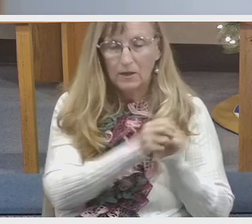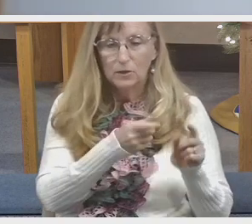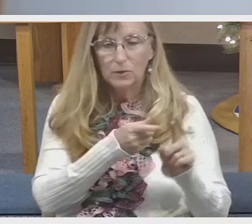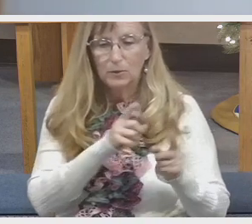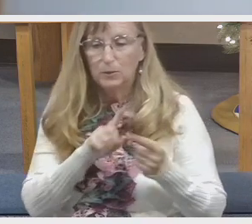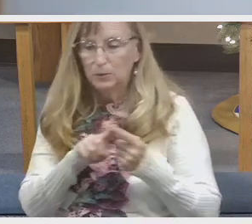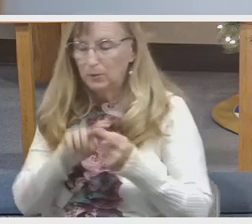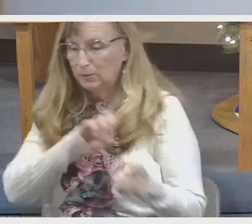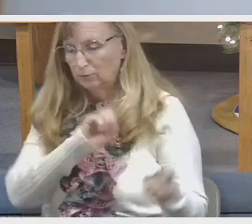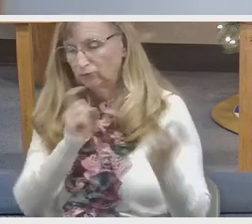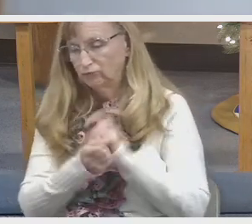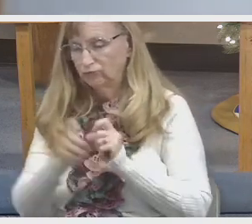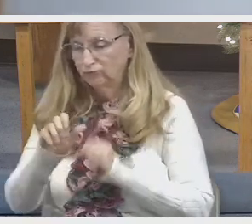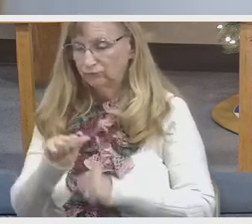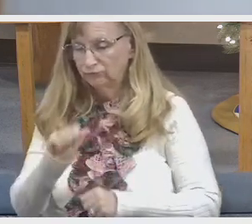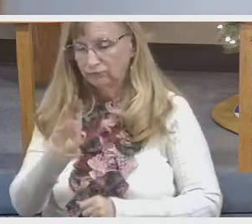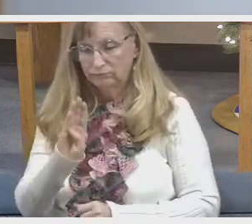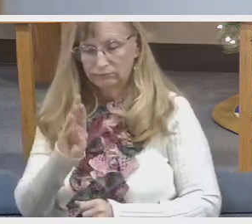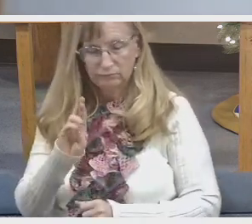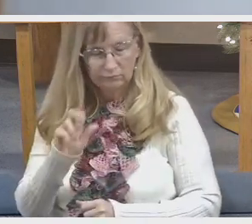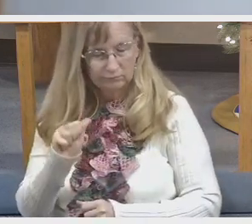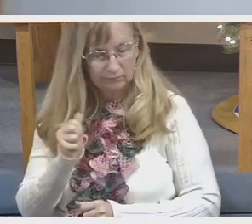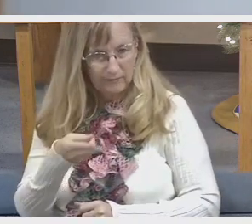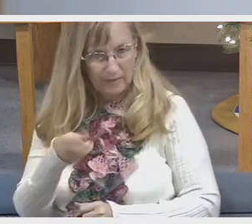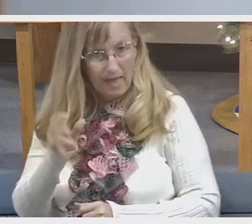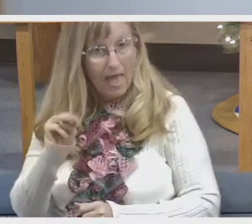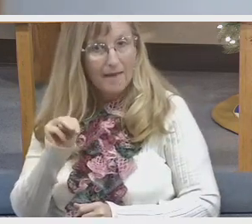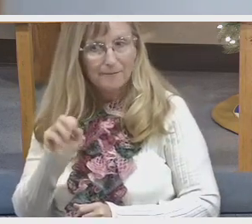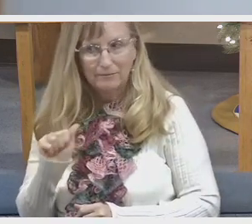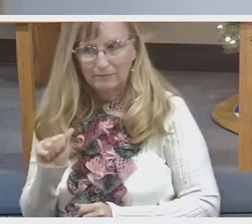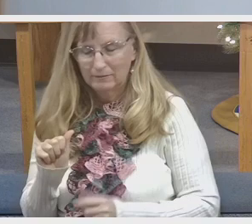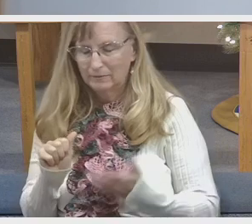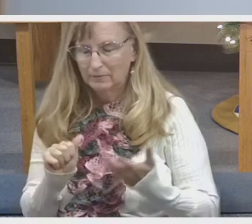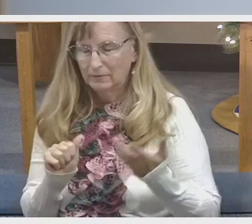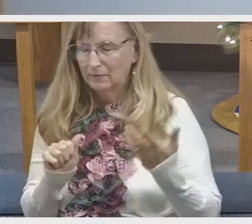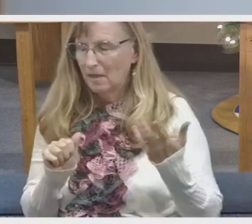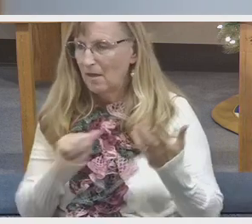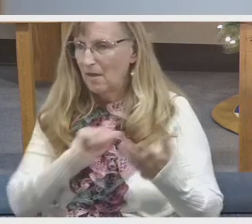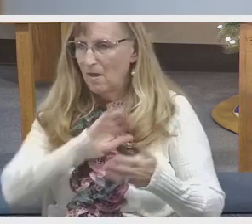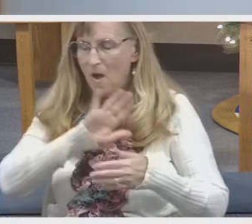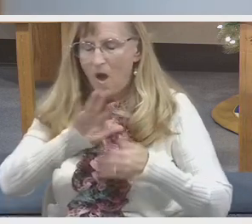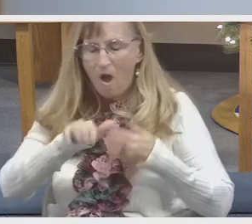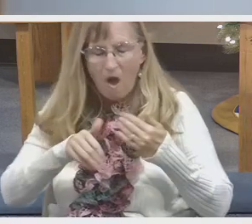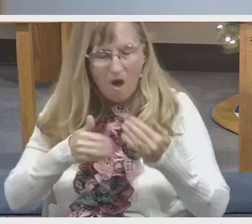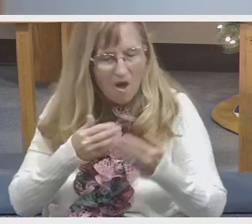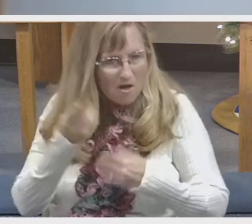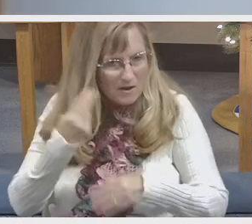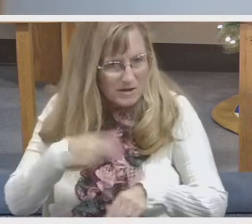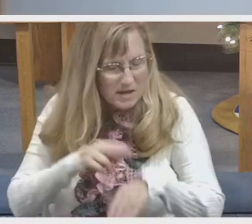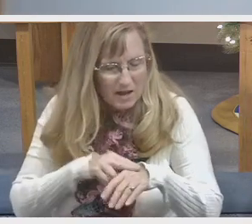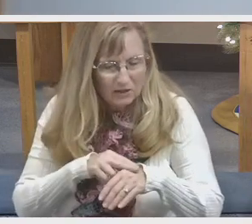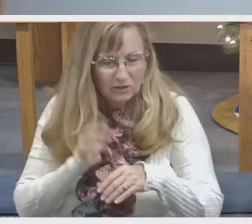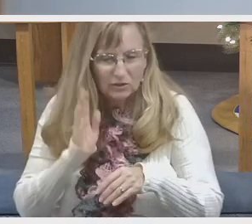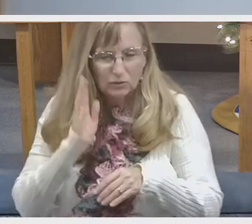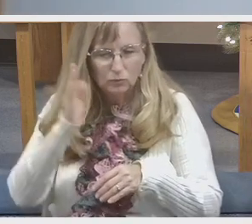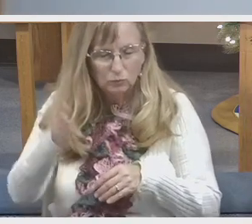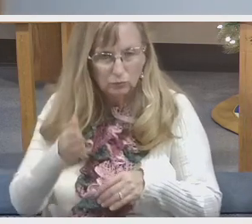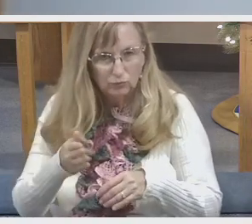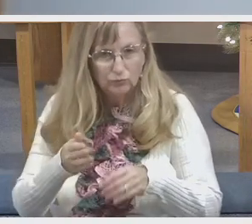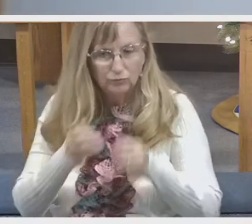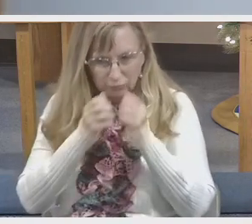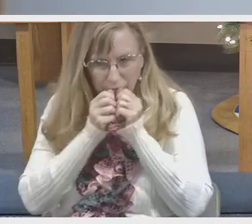connecting with the point that from his seed, from his descendant, all nations of the earth, including this